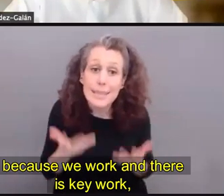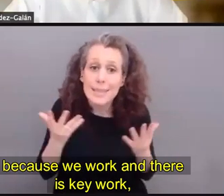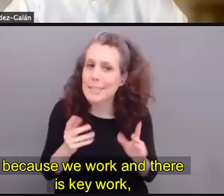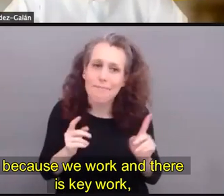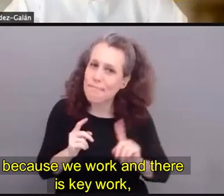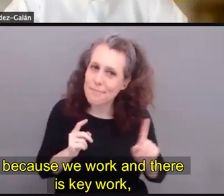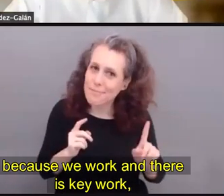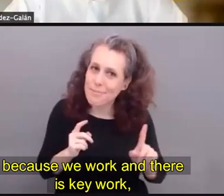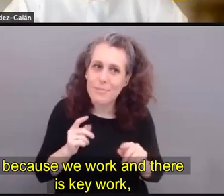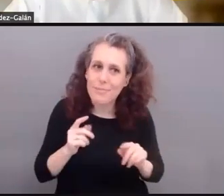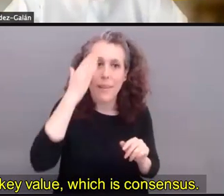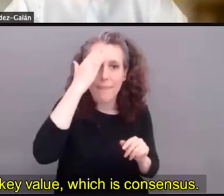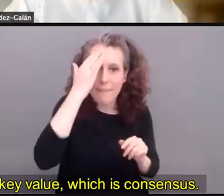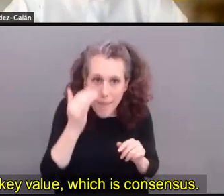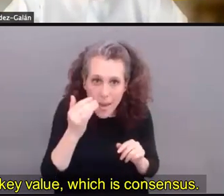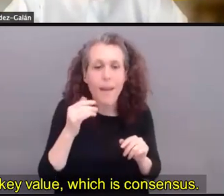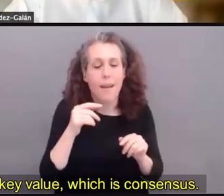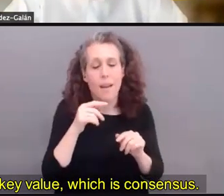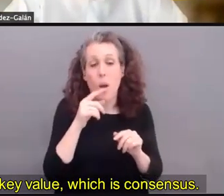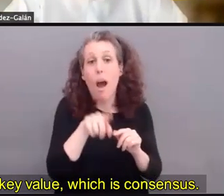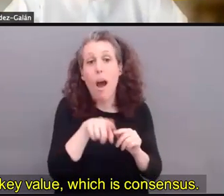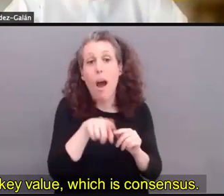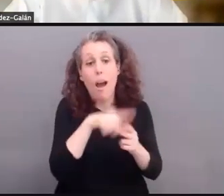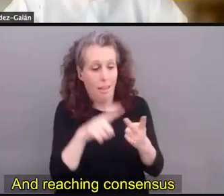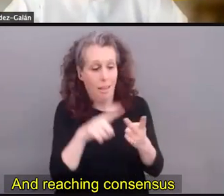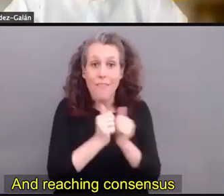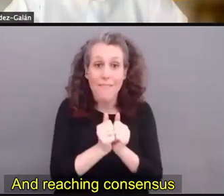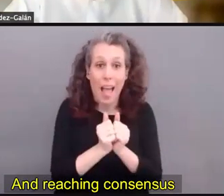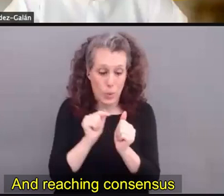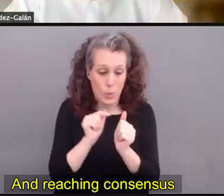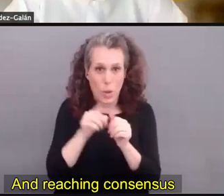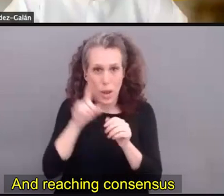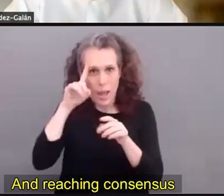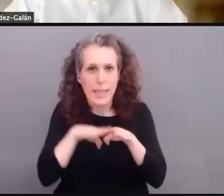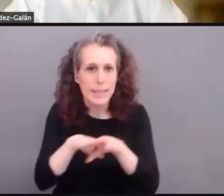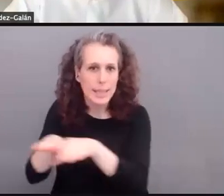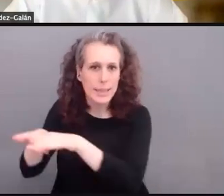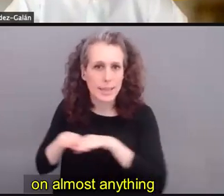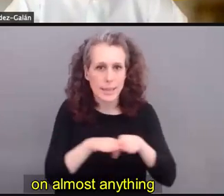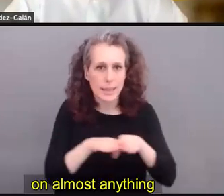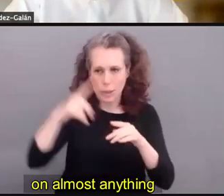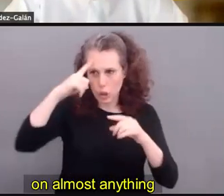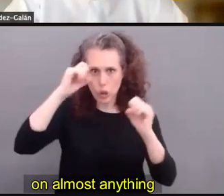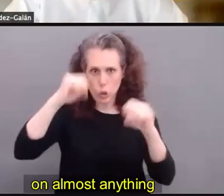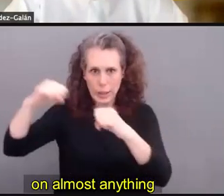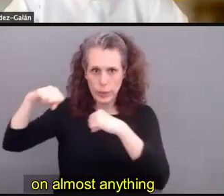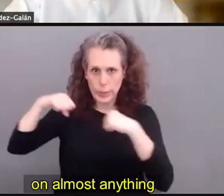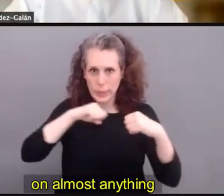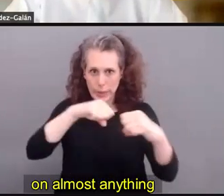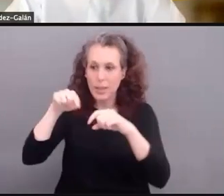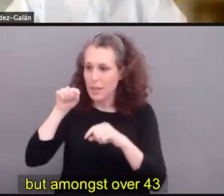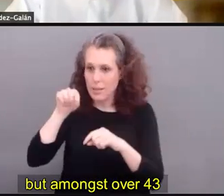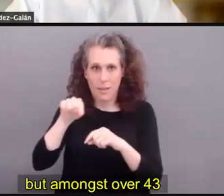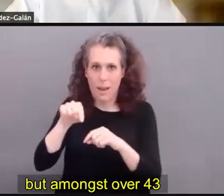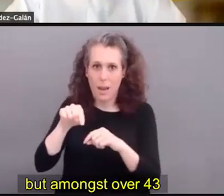key word, a key value, which is consensus. And reaching consensus on almost